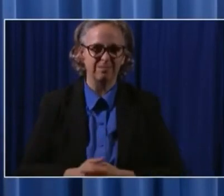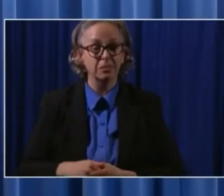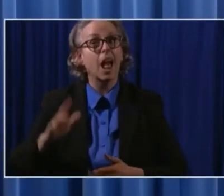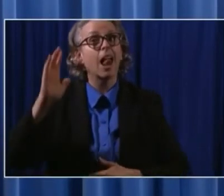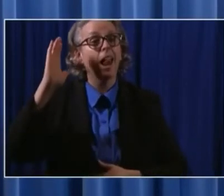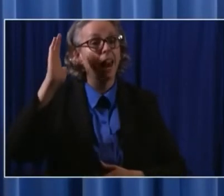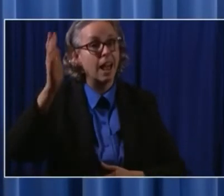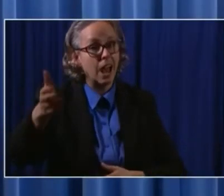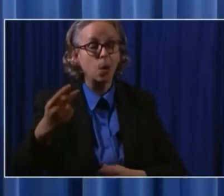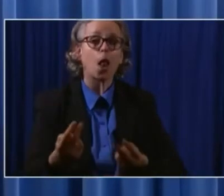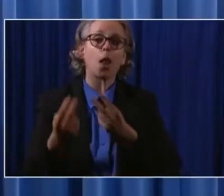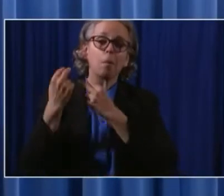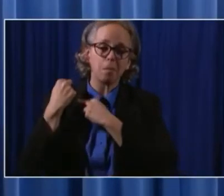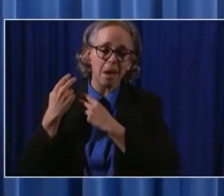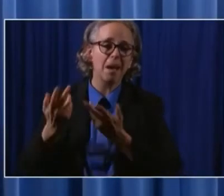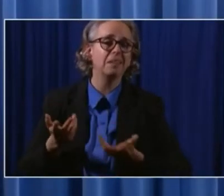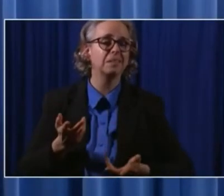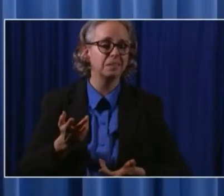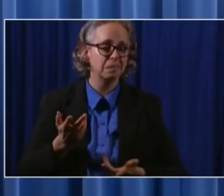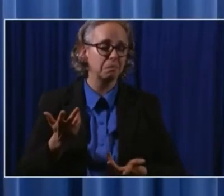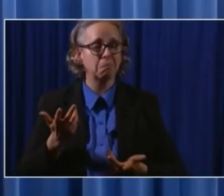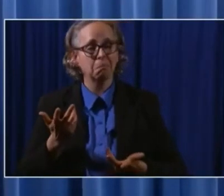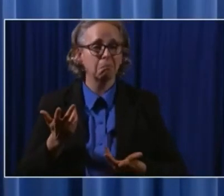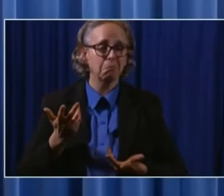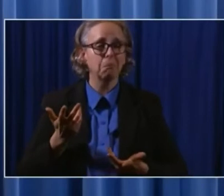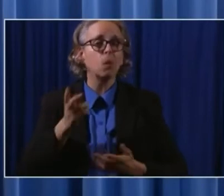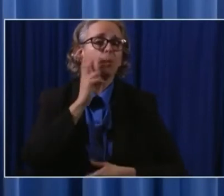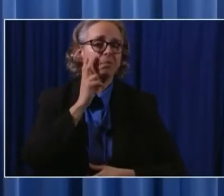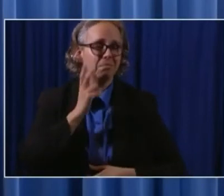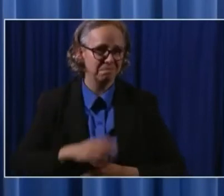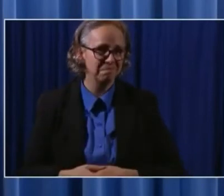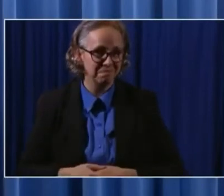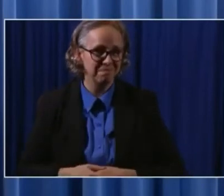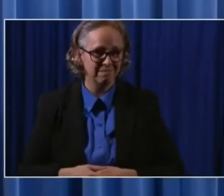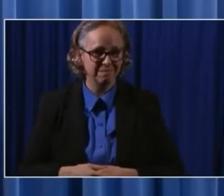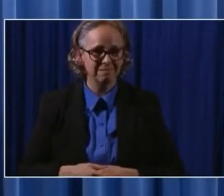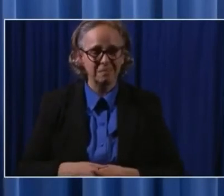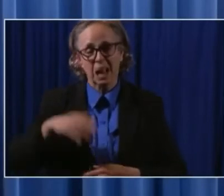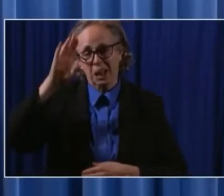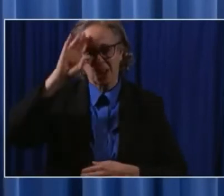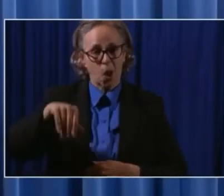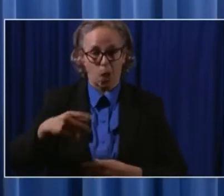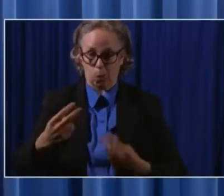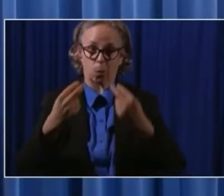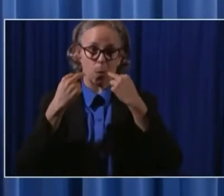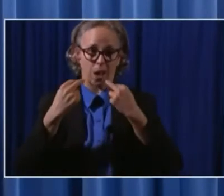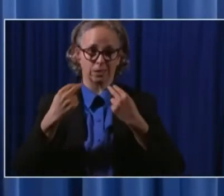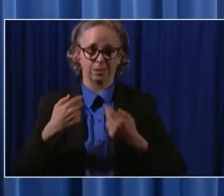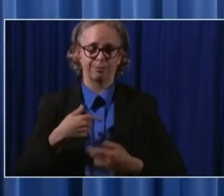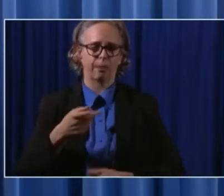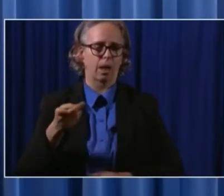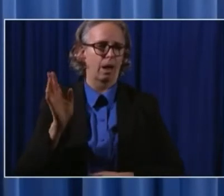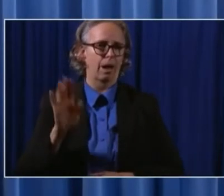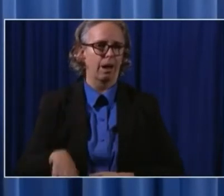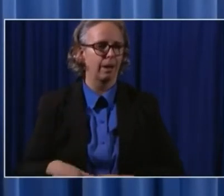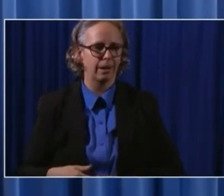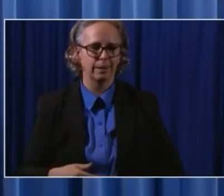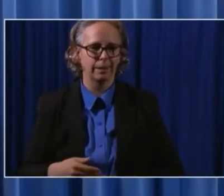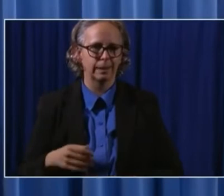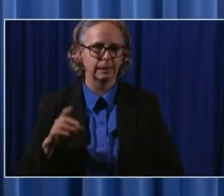now, I'm sure. But look, there are people out here who are watching this on TV right now and saying, there goes DeWine again doing